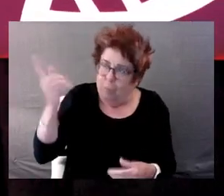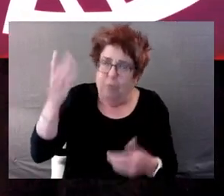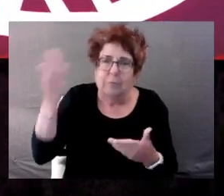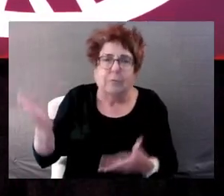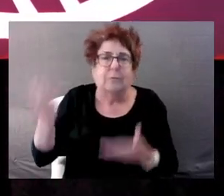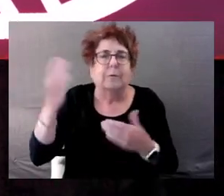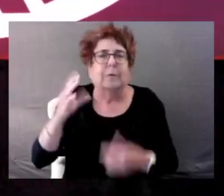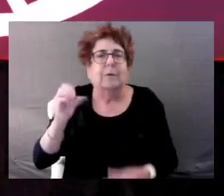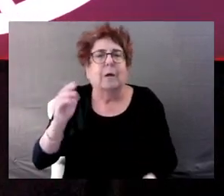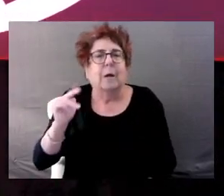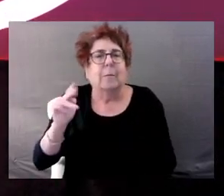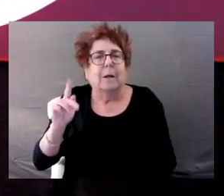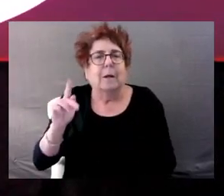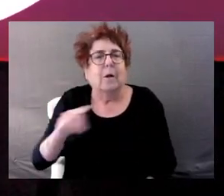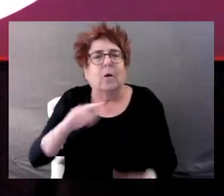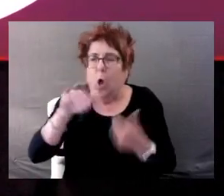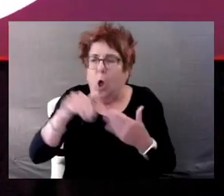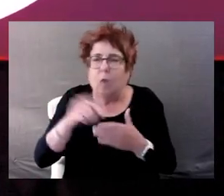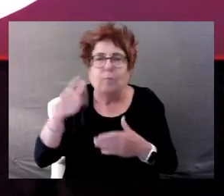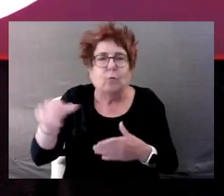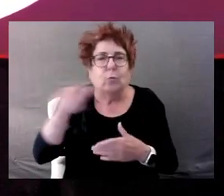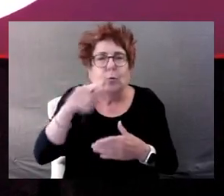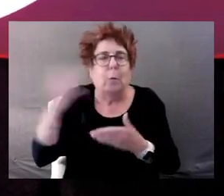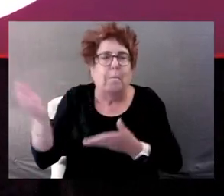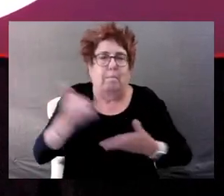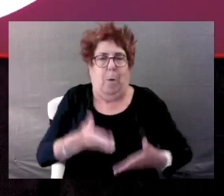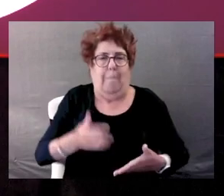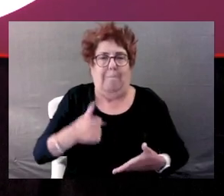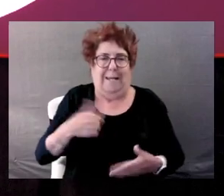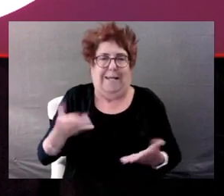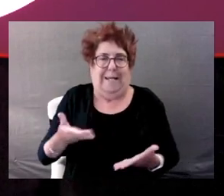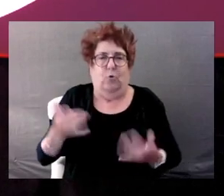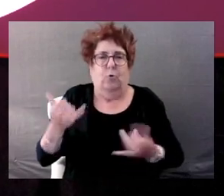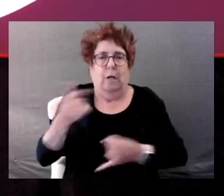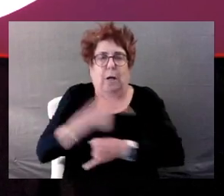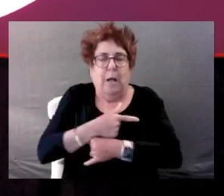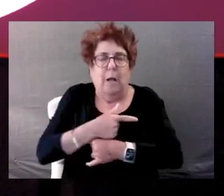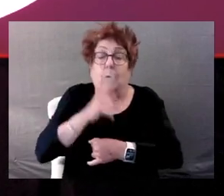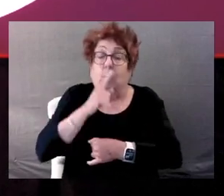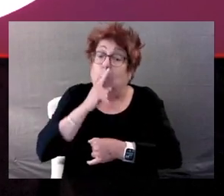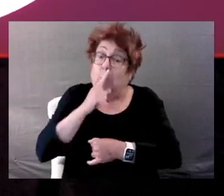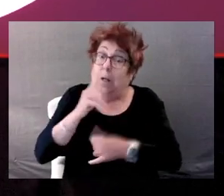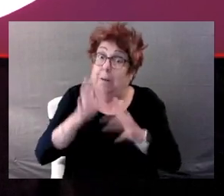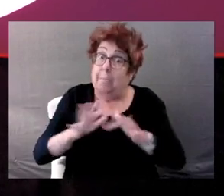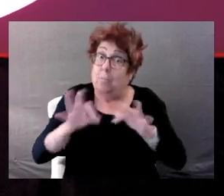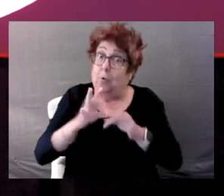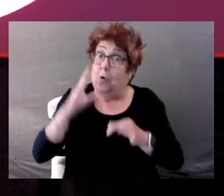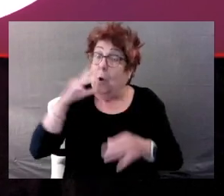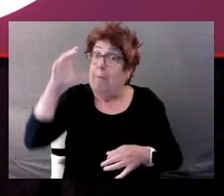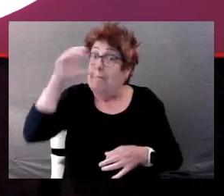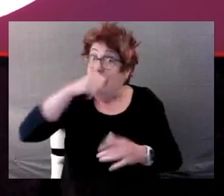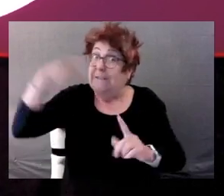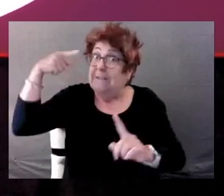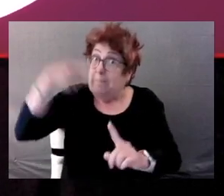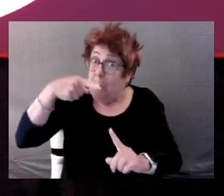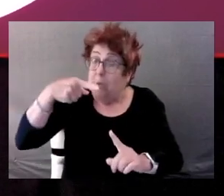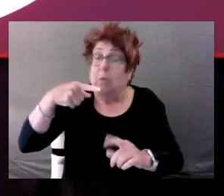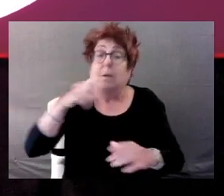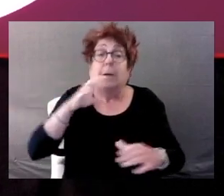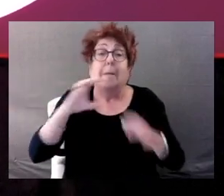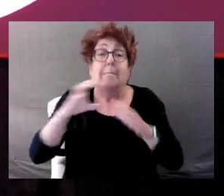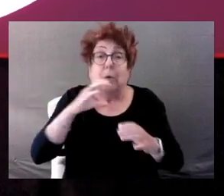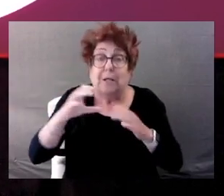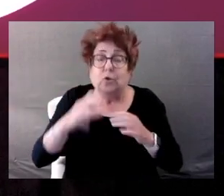that have brought me here today. But I think it's really important to not miss this point that communications and community